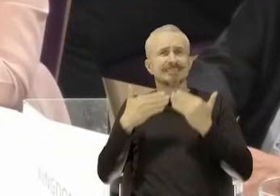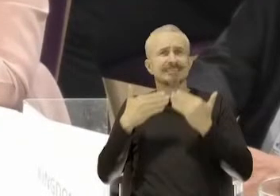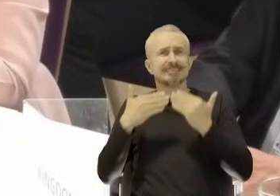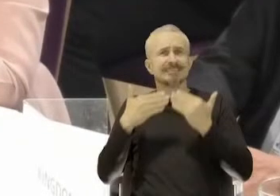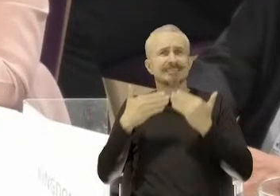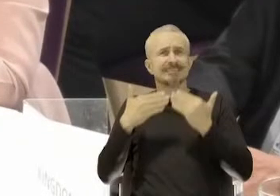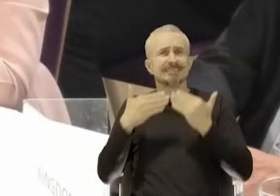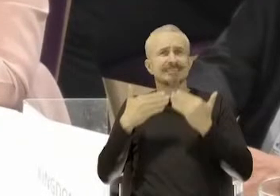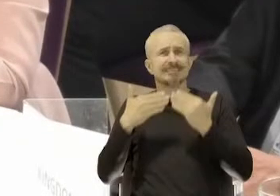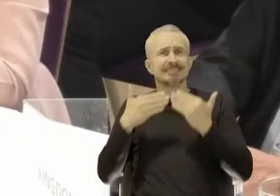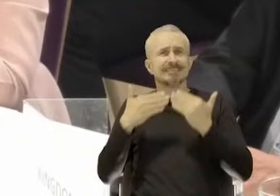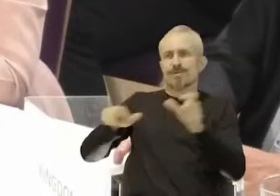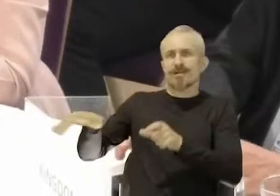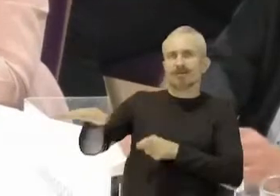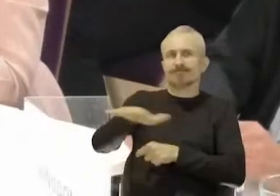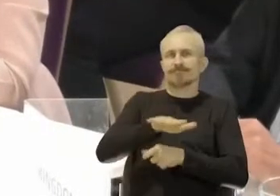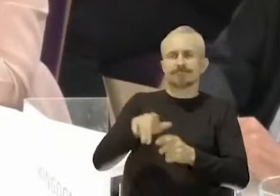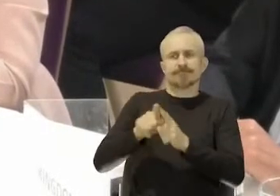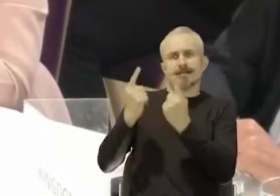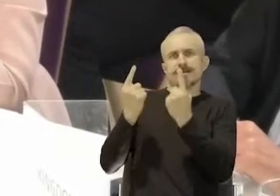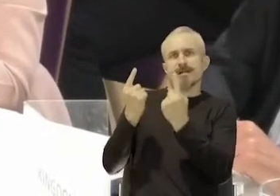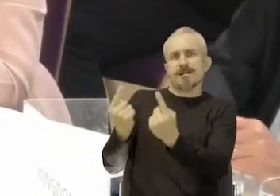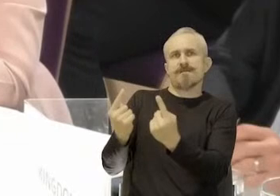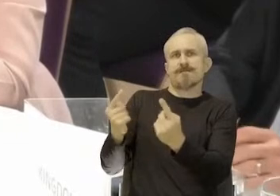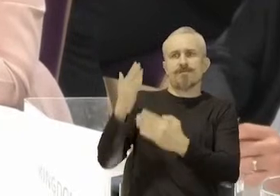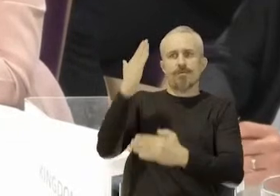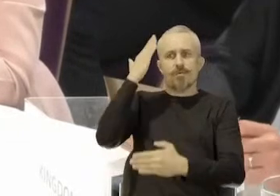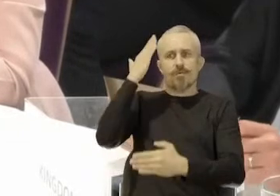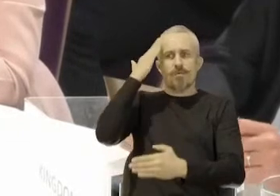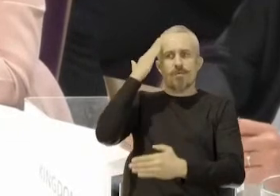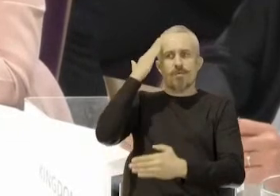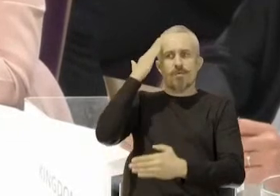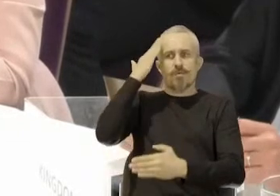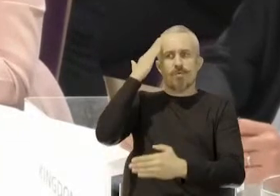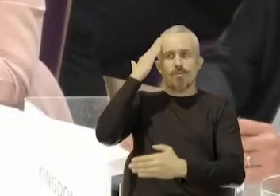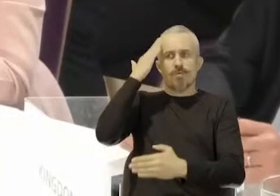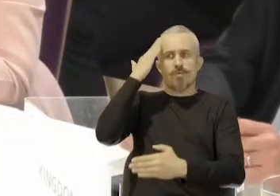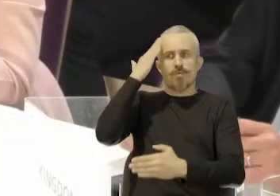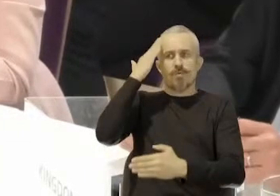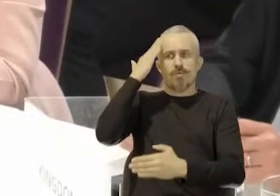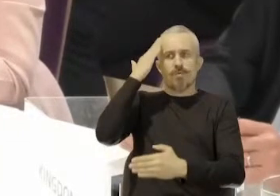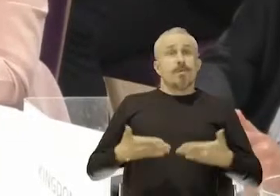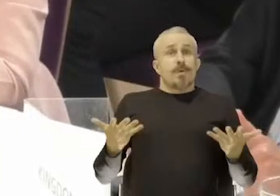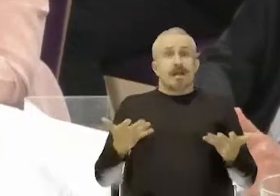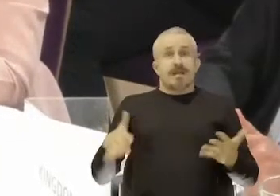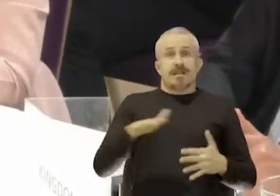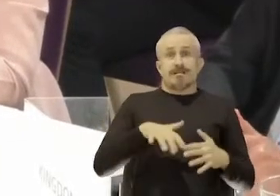can become self-sufficient. Apart from that, we recycle